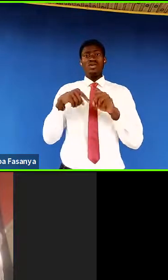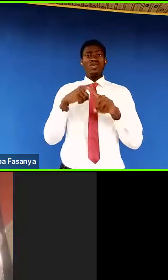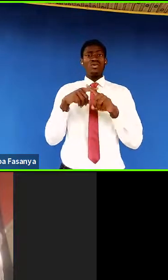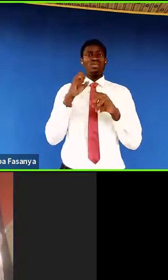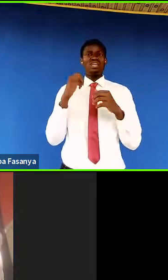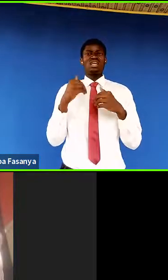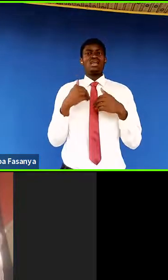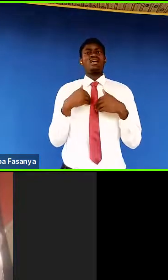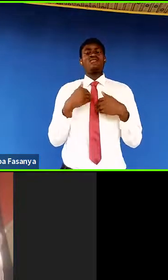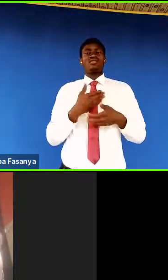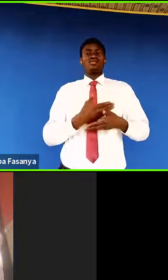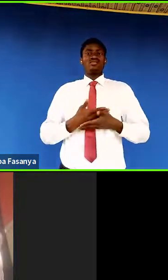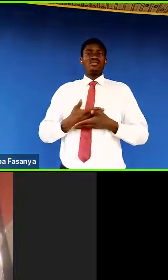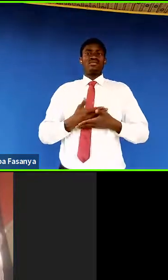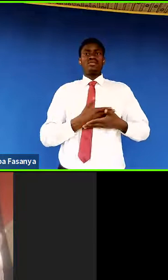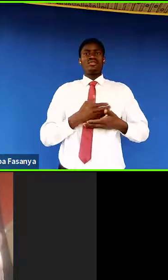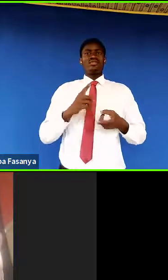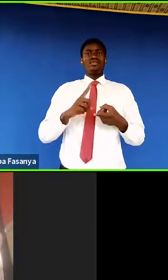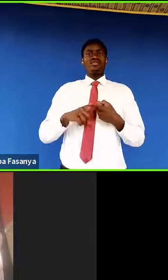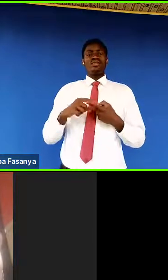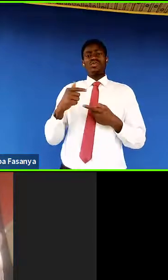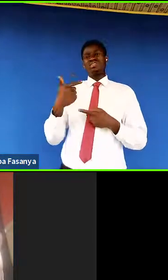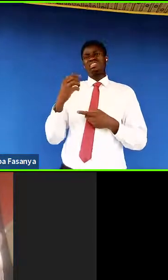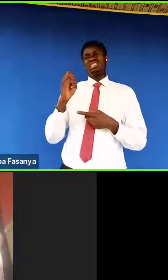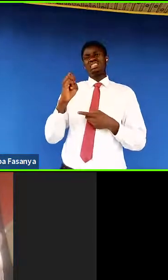you're overweight, it can affect the